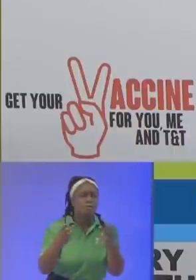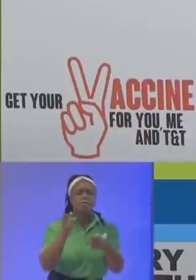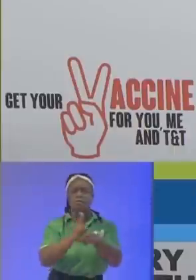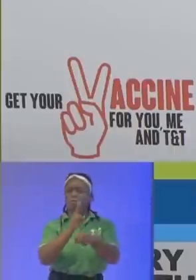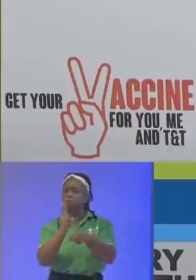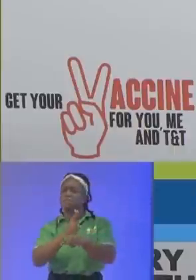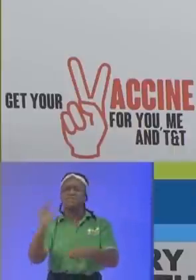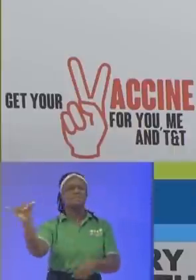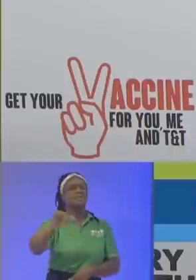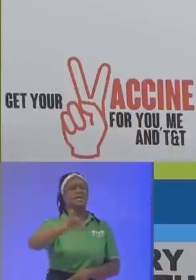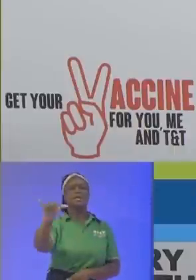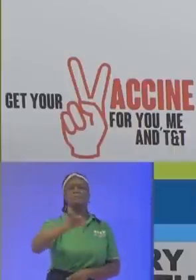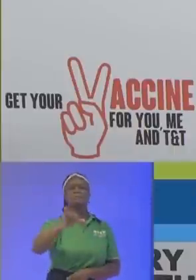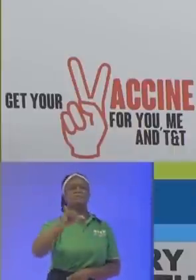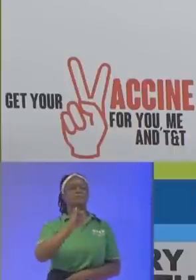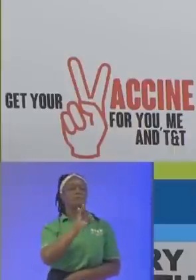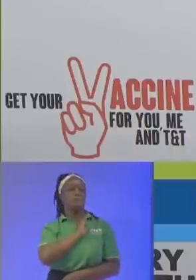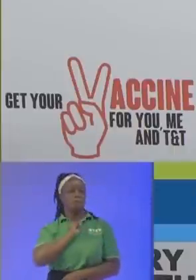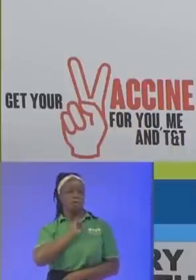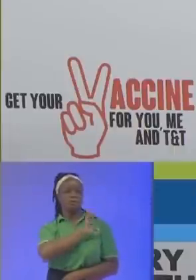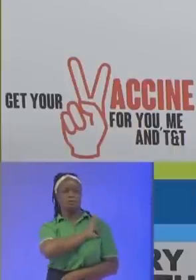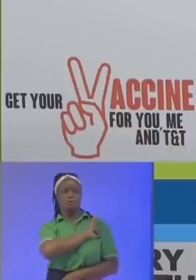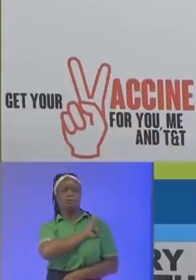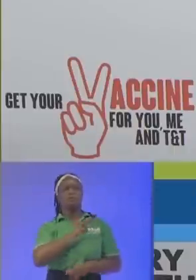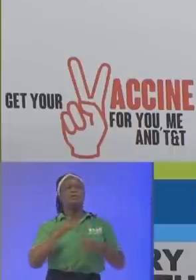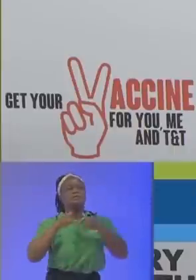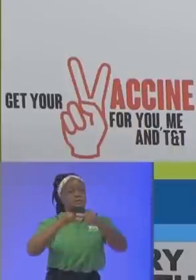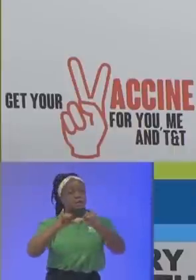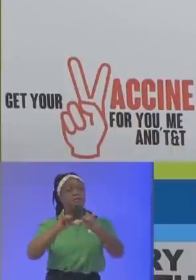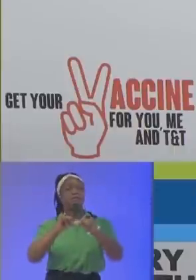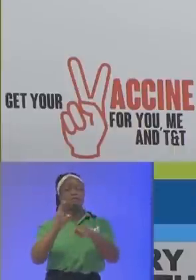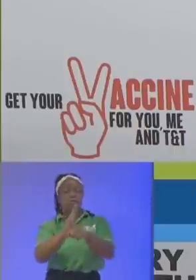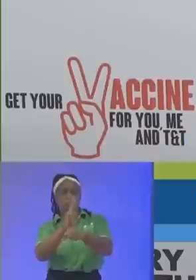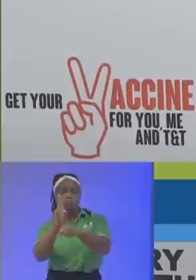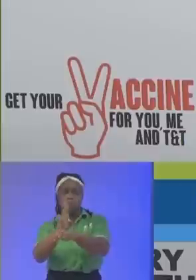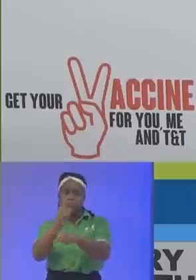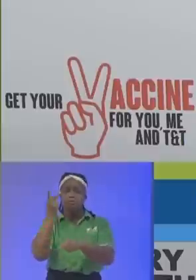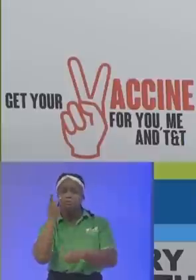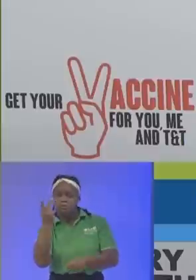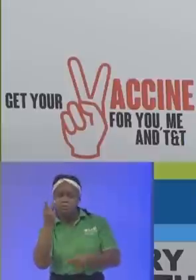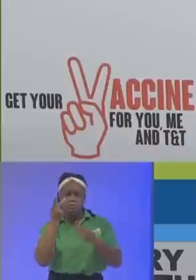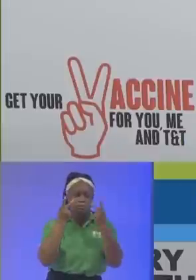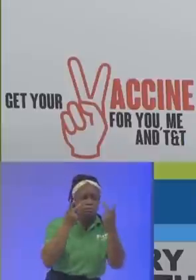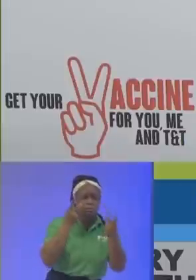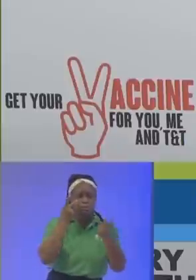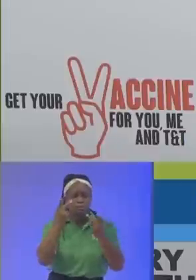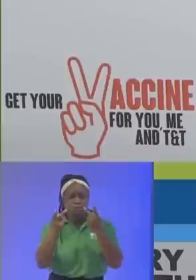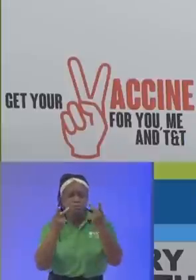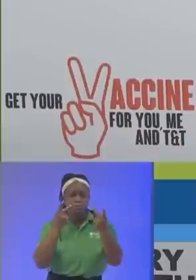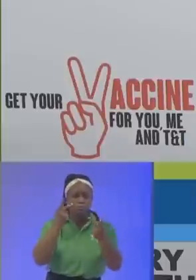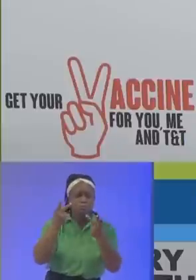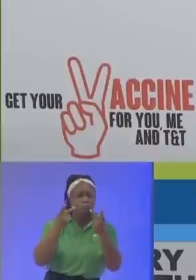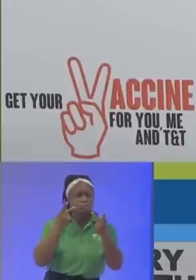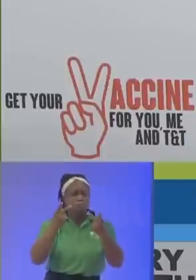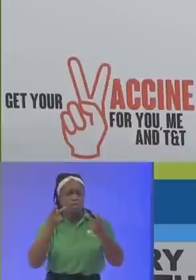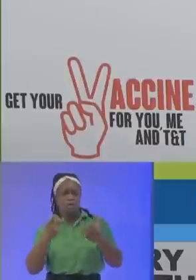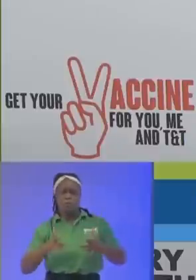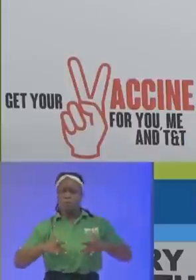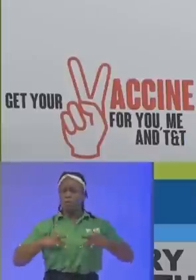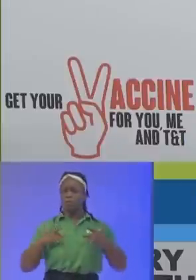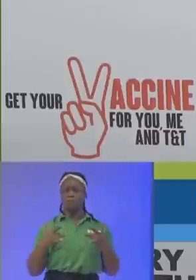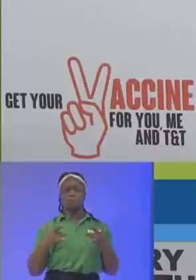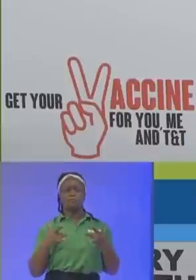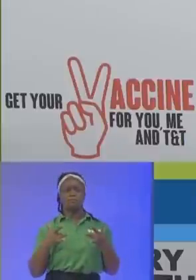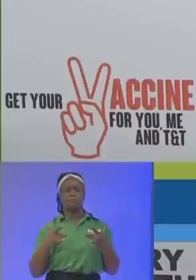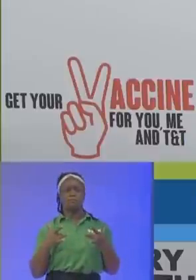the trends at mass vaccination sites, private sector assisted sites, to determine which sites can